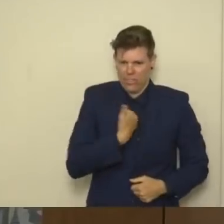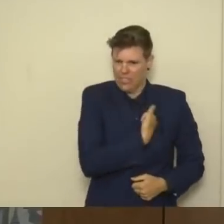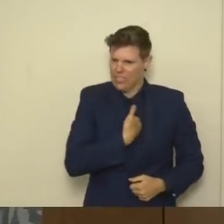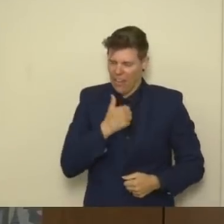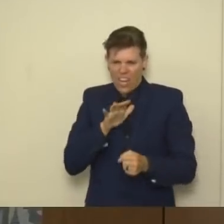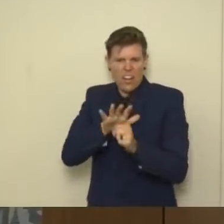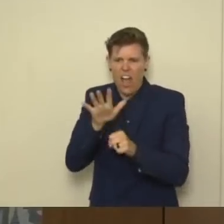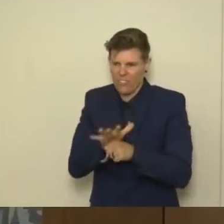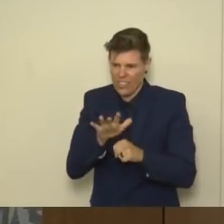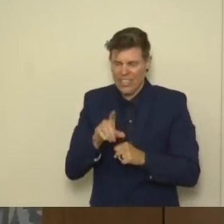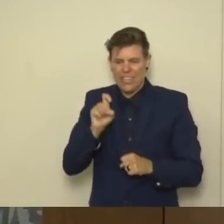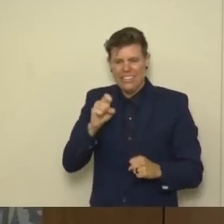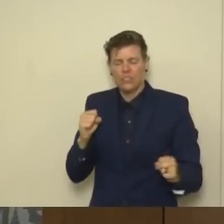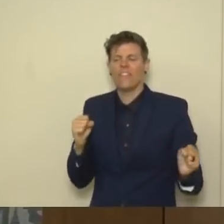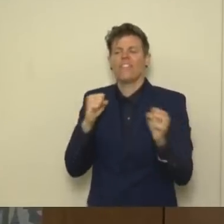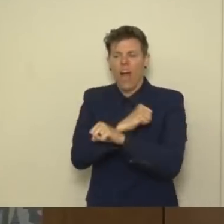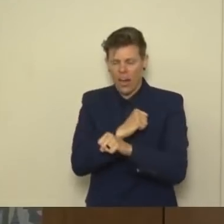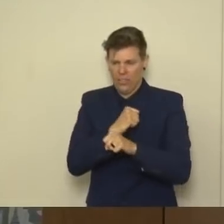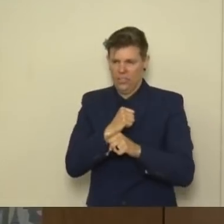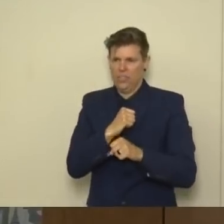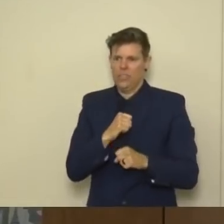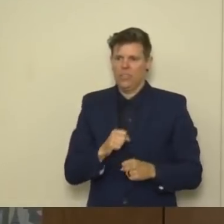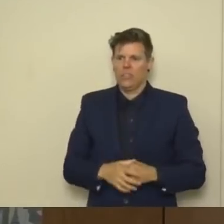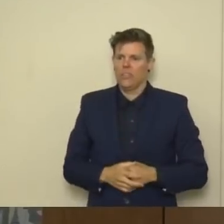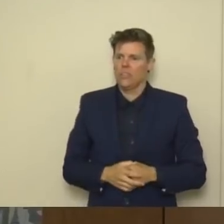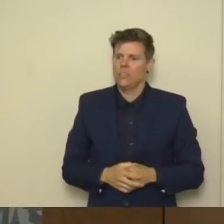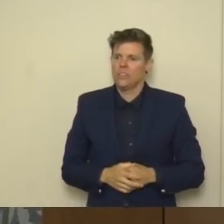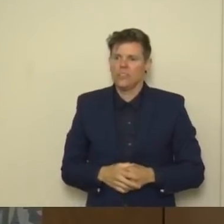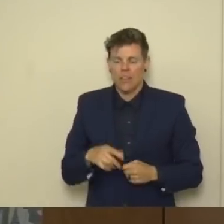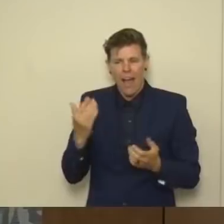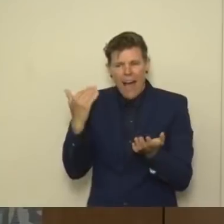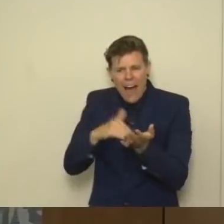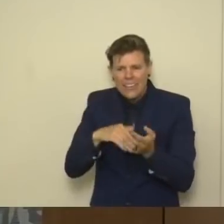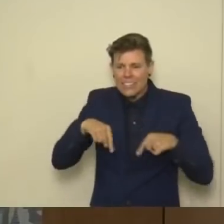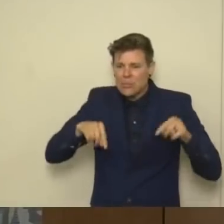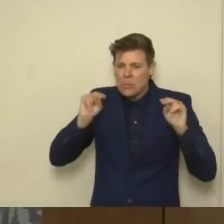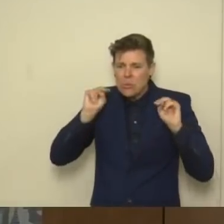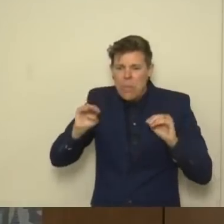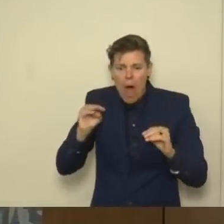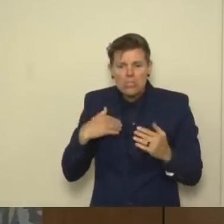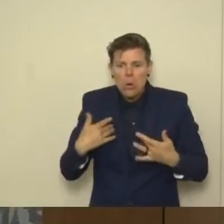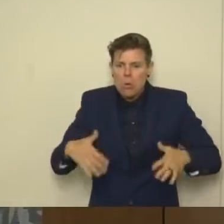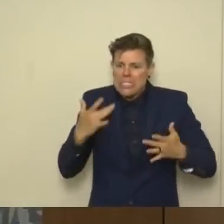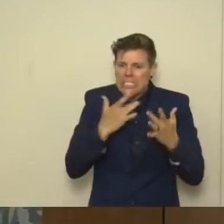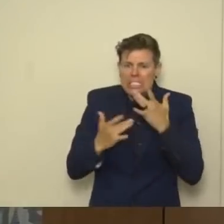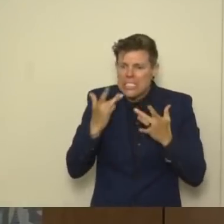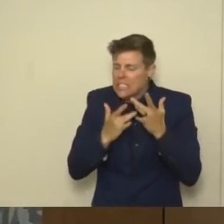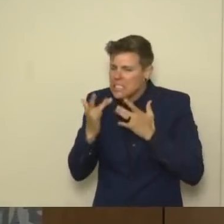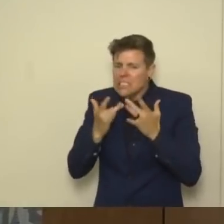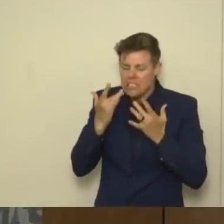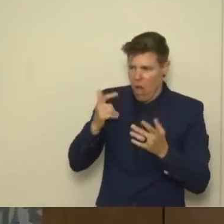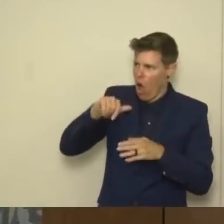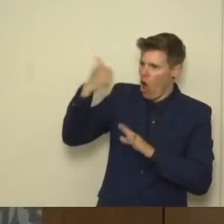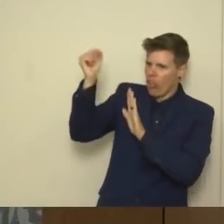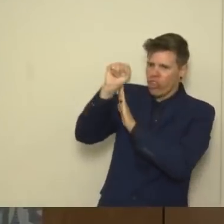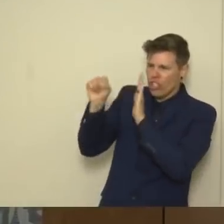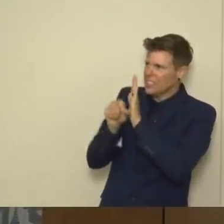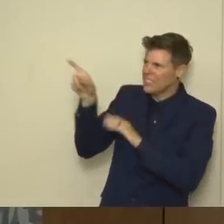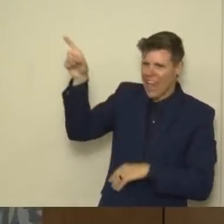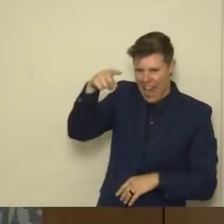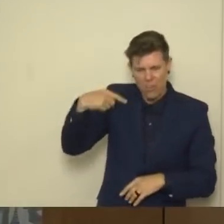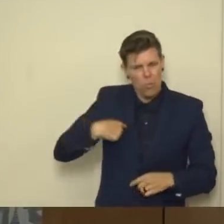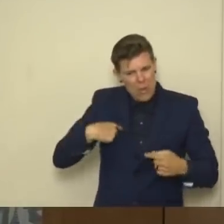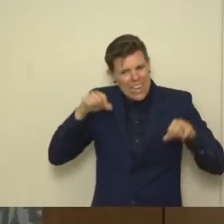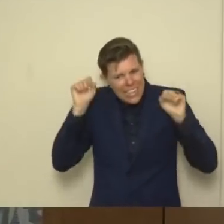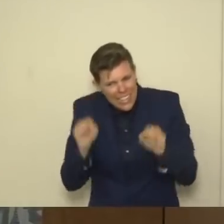fewer resources than our neighbors, we can win this. So let's go win it. We're all in it together,